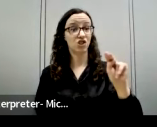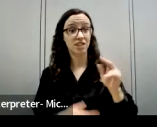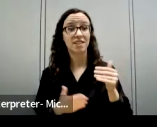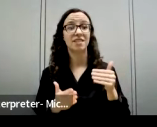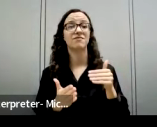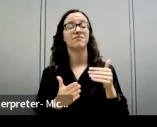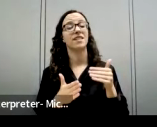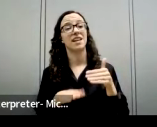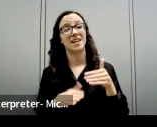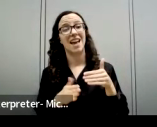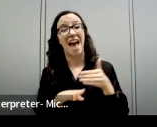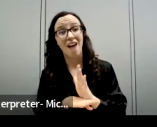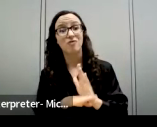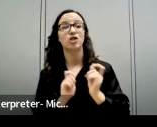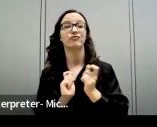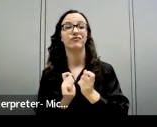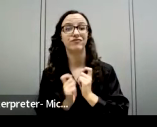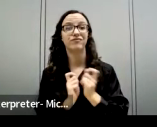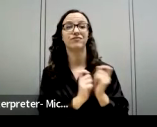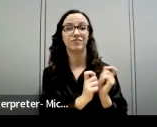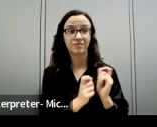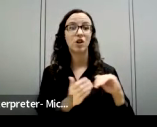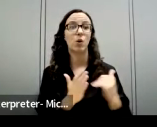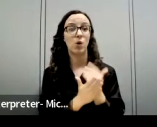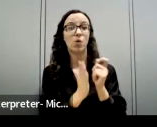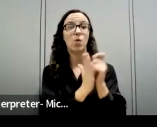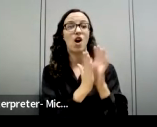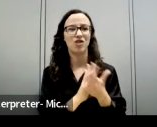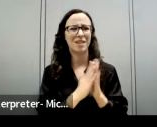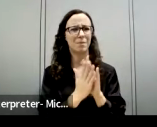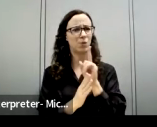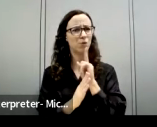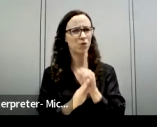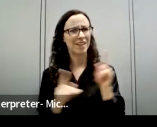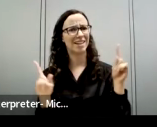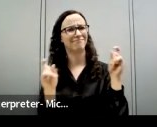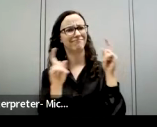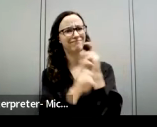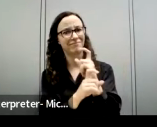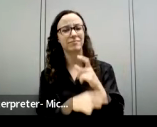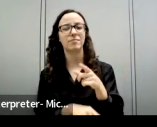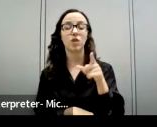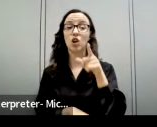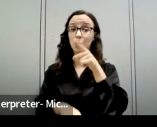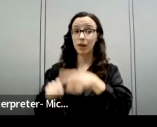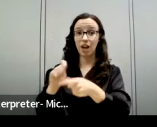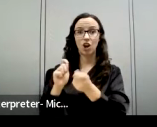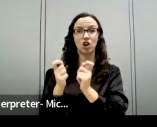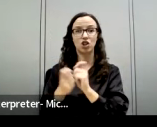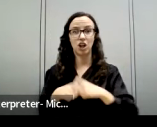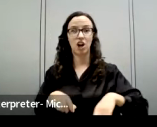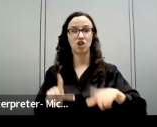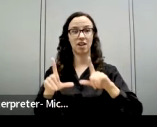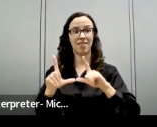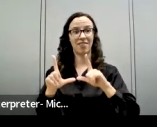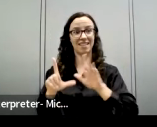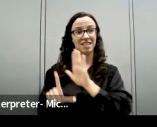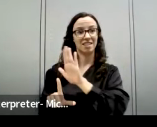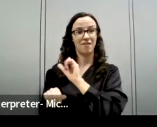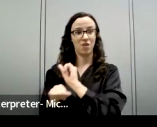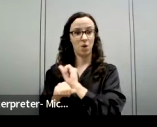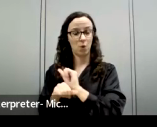different authors can get very convoluted. You cannot actually change the license of their work. That means in